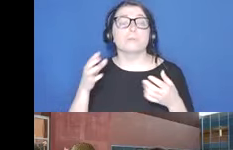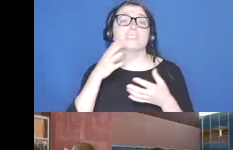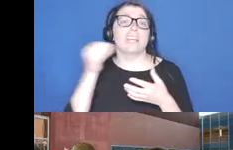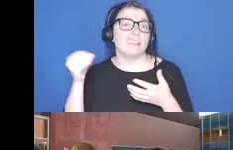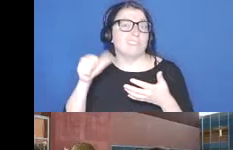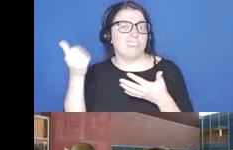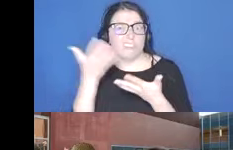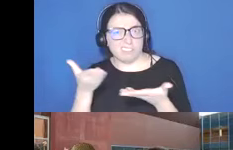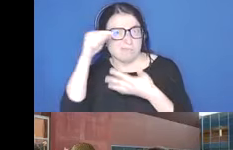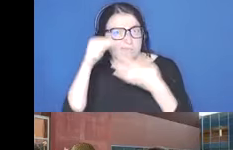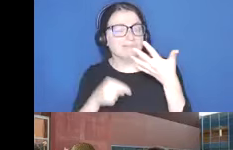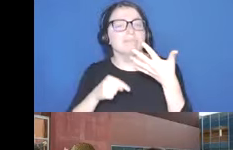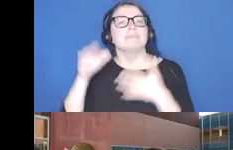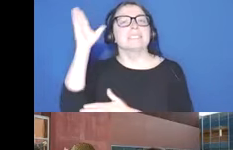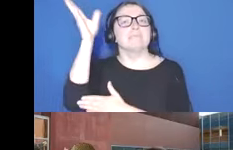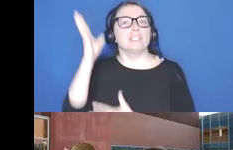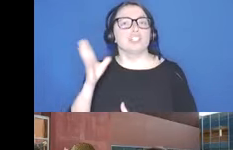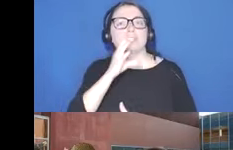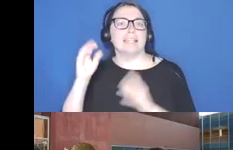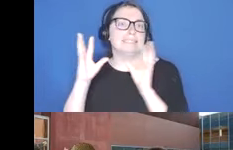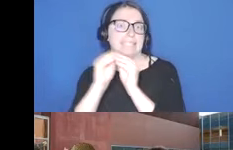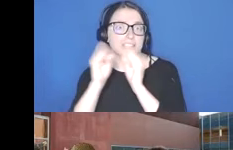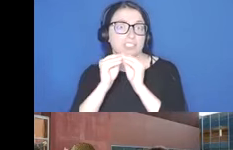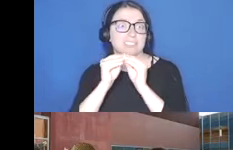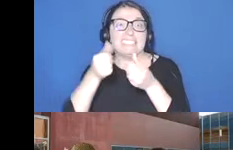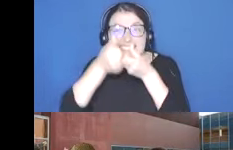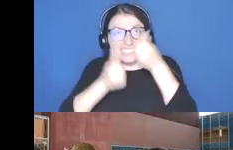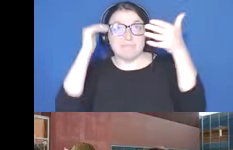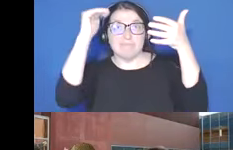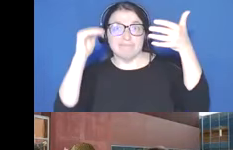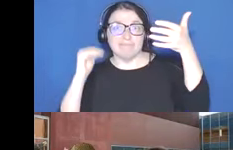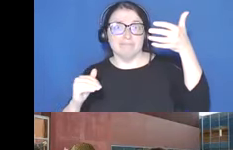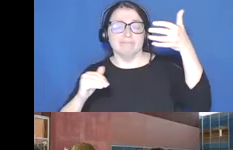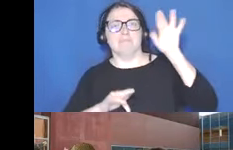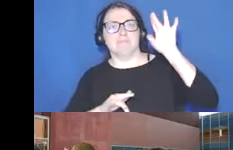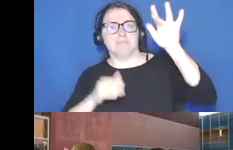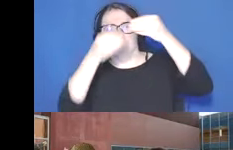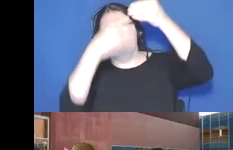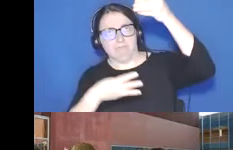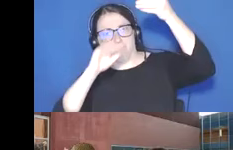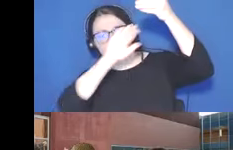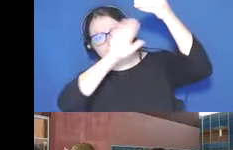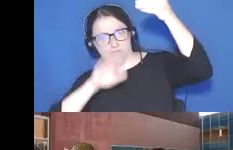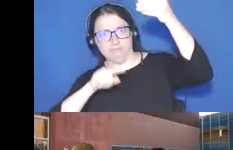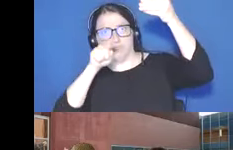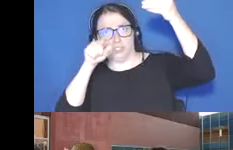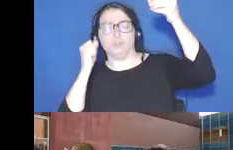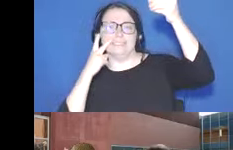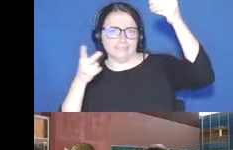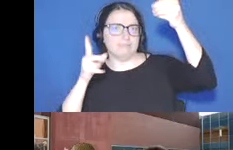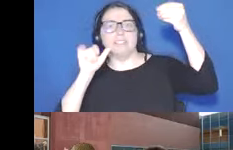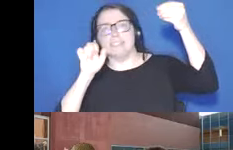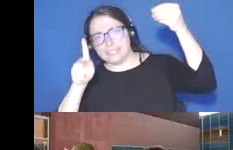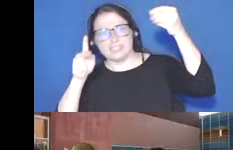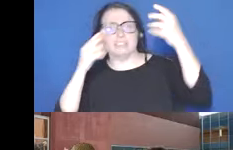under speakers and sessions under each individual session, as well as things like the Family Navigator room